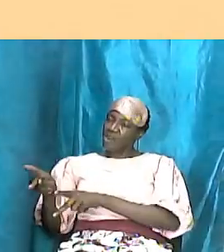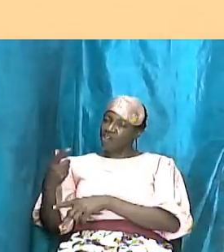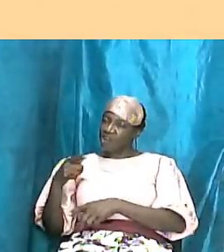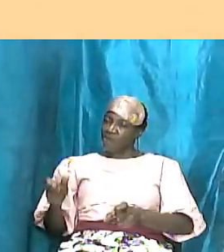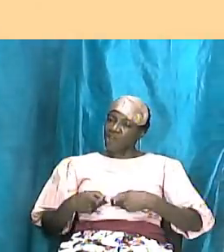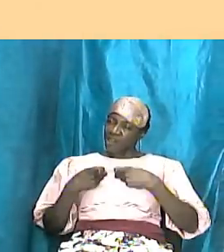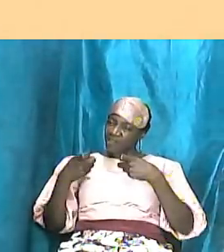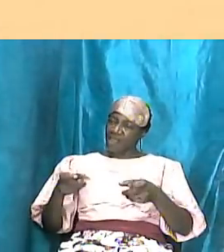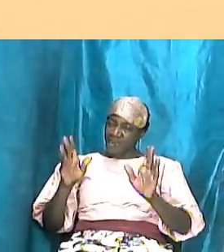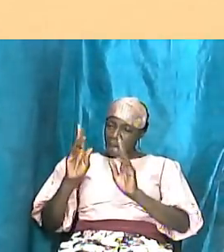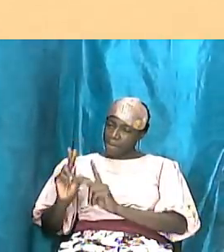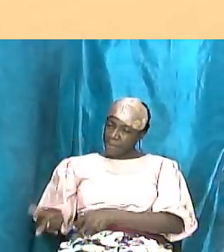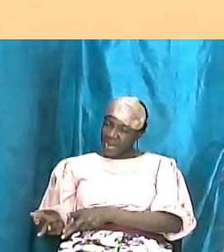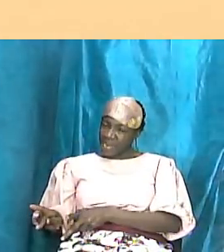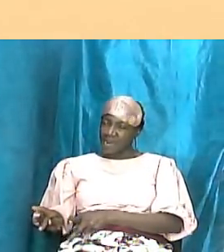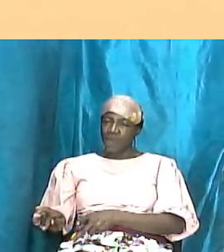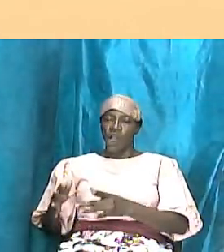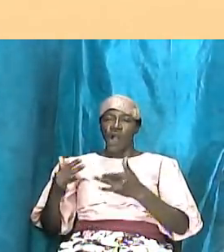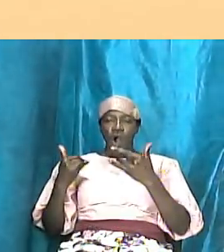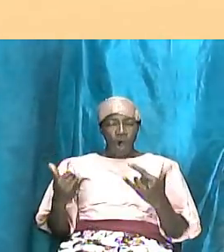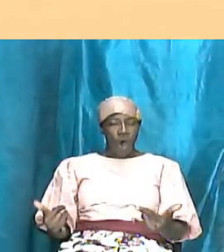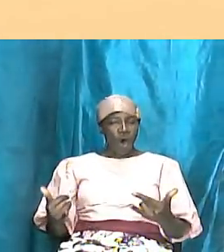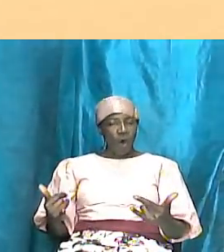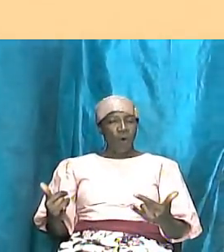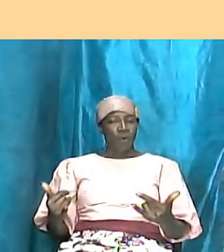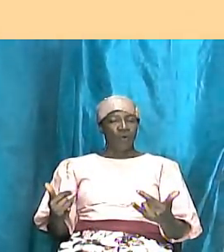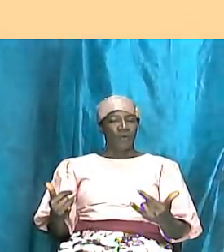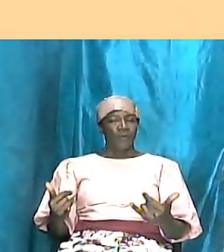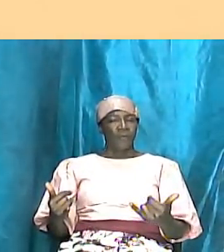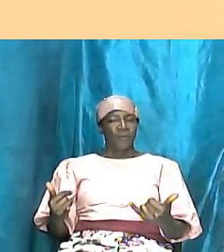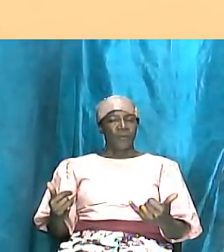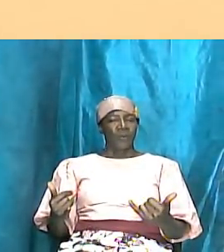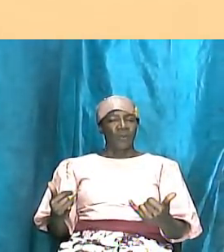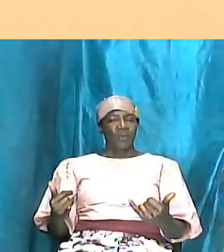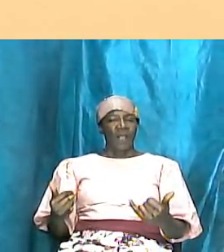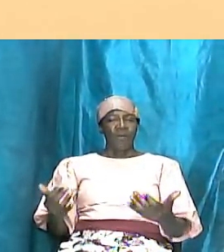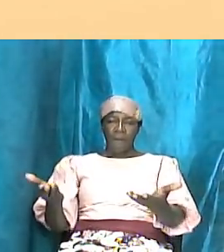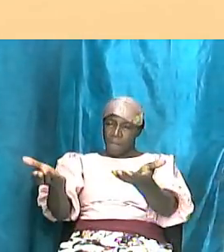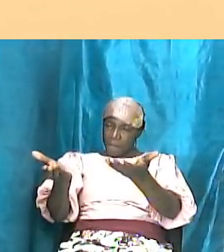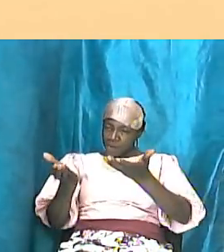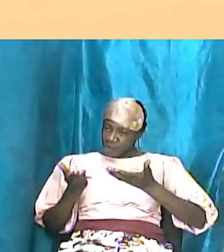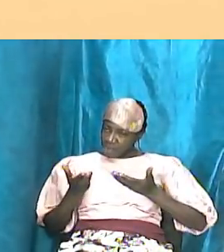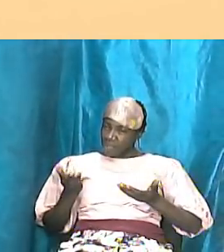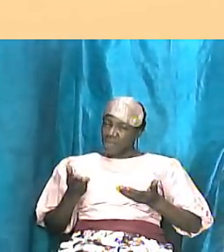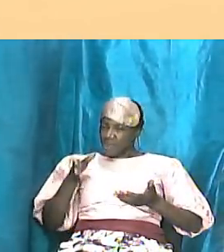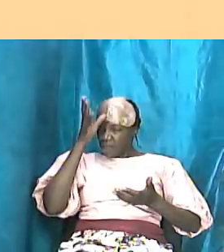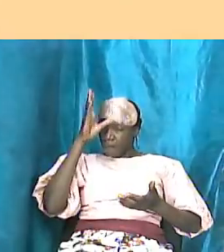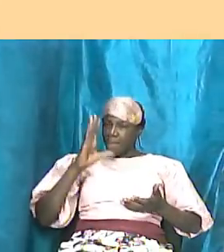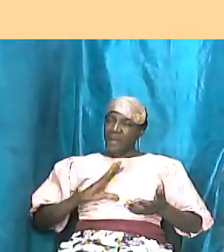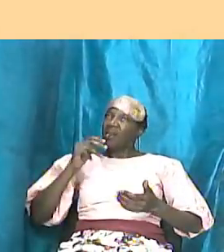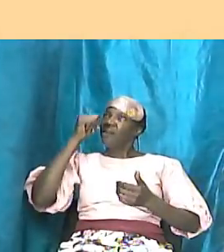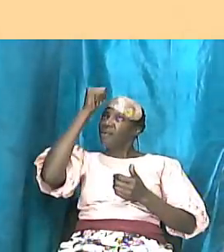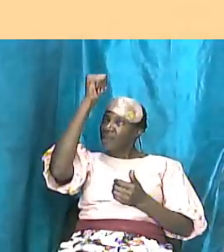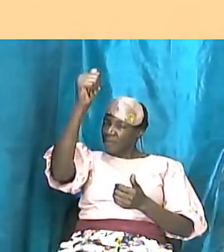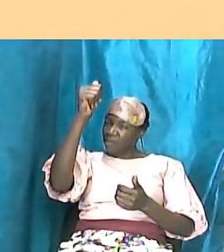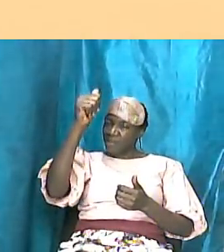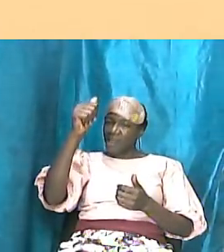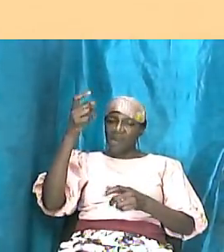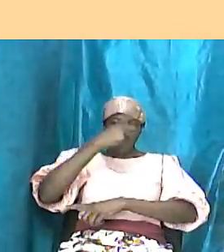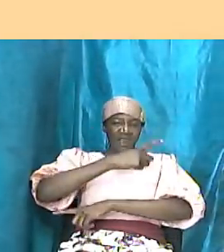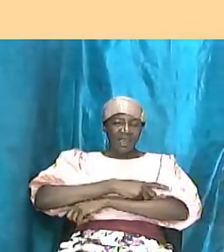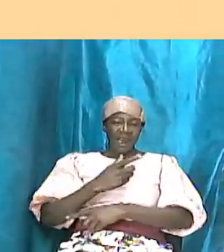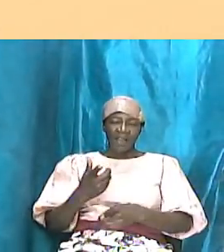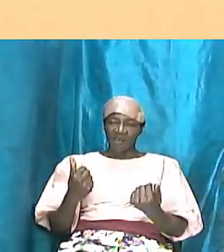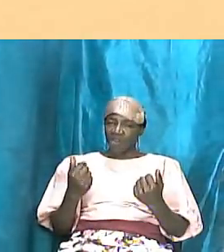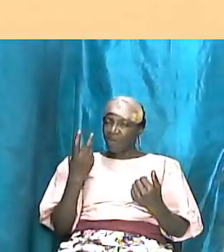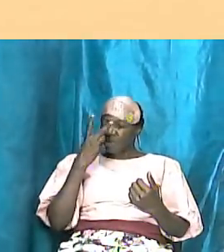planned how he was ultimately going to reconcile man unto himself. And so the day is coming,